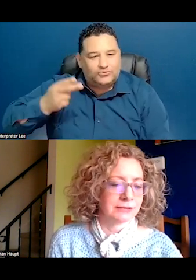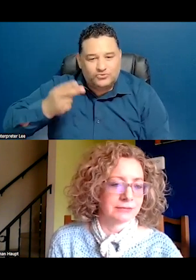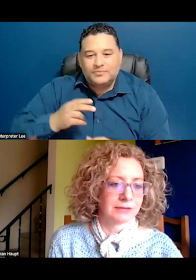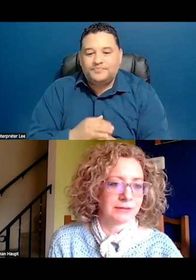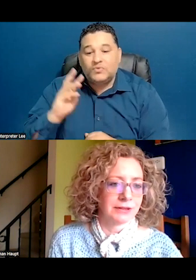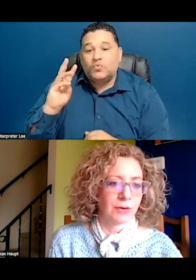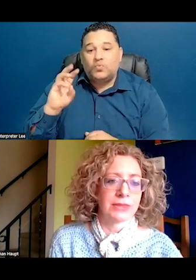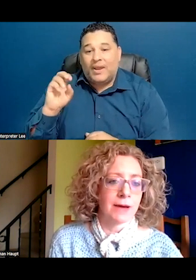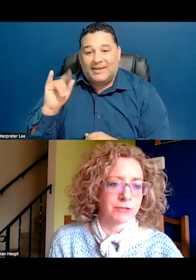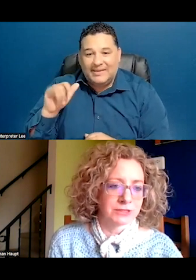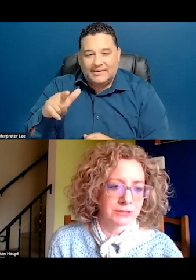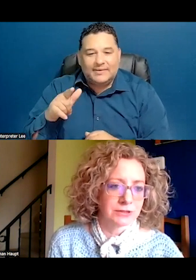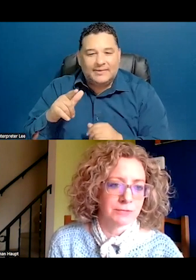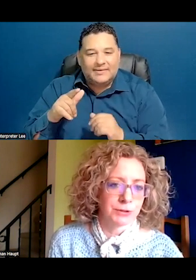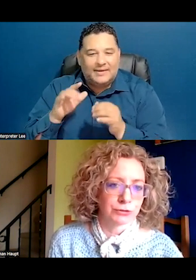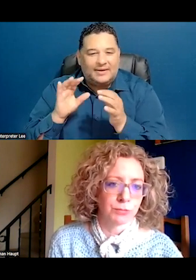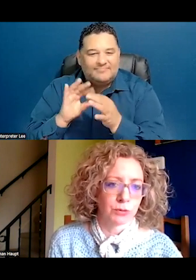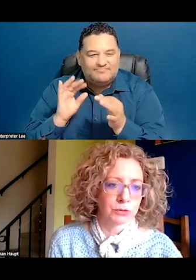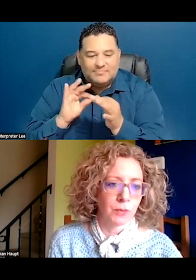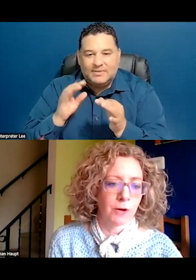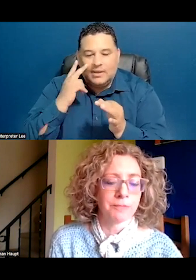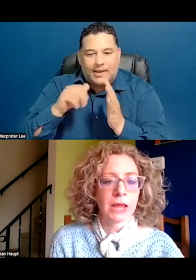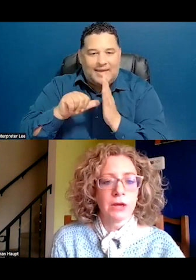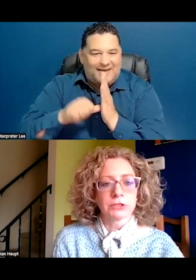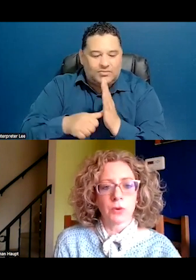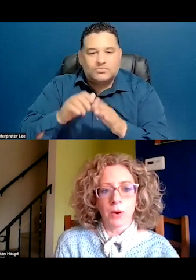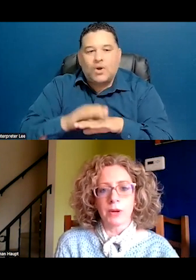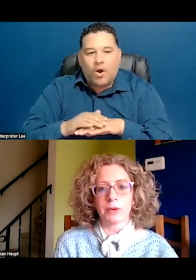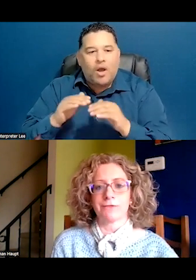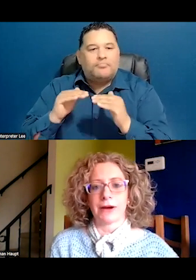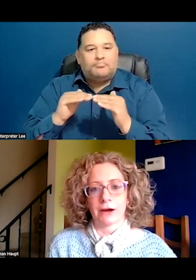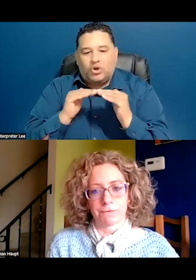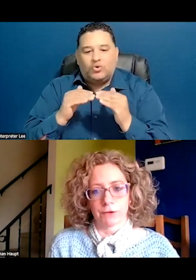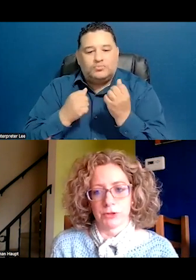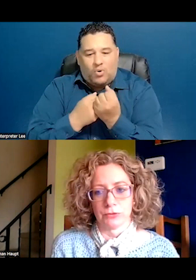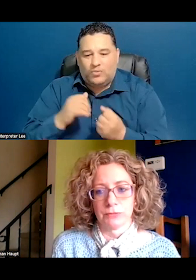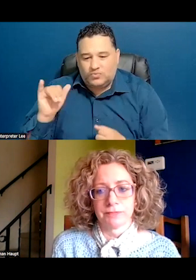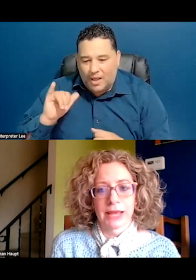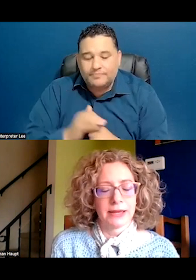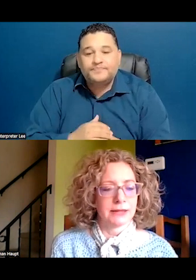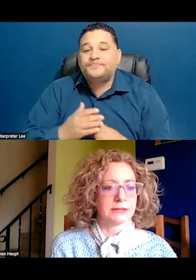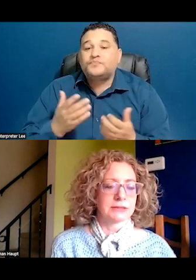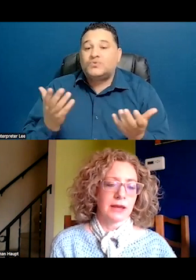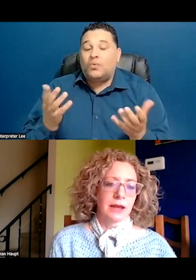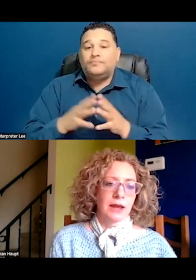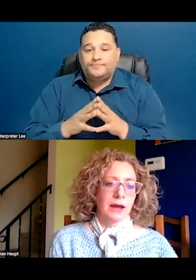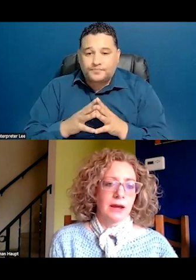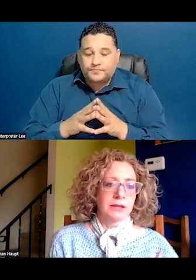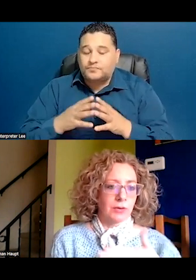that, an emphasis on peer support as well. So what we want to find out from you